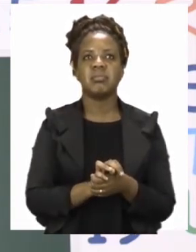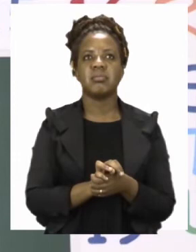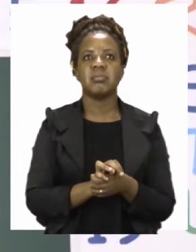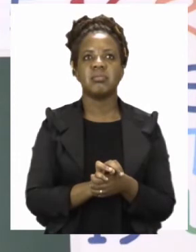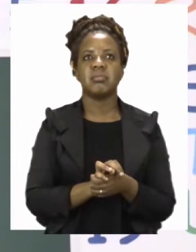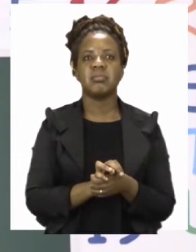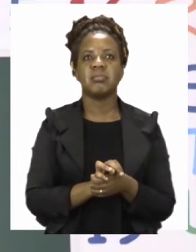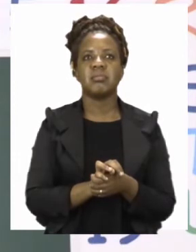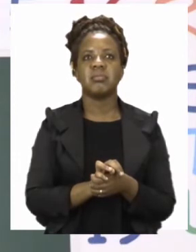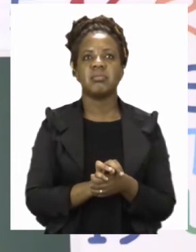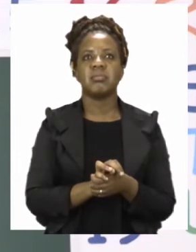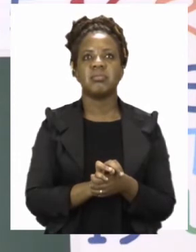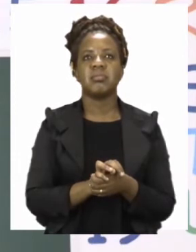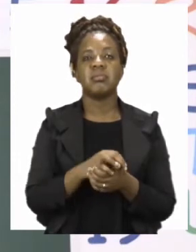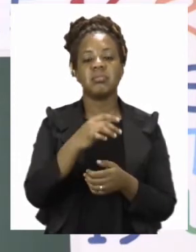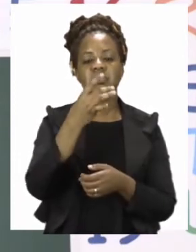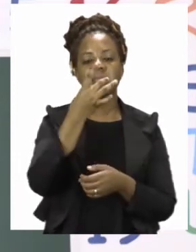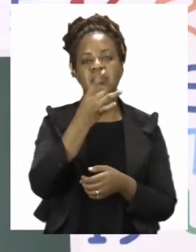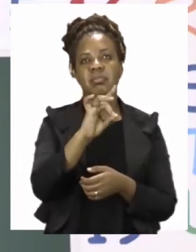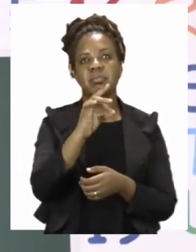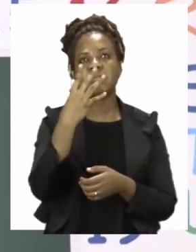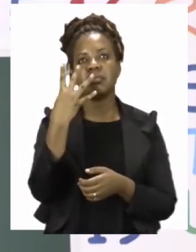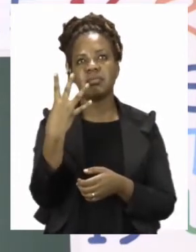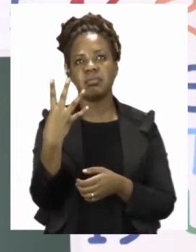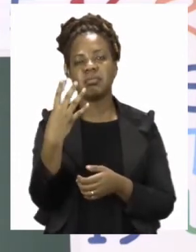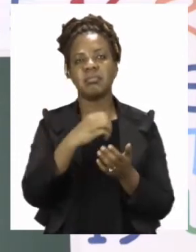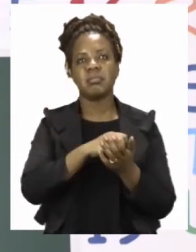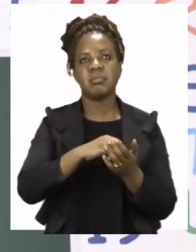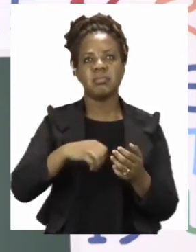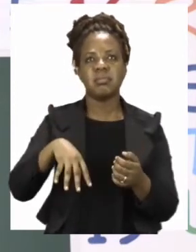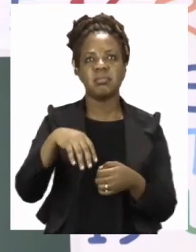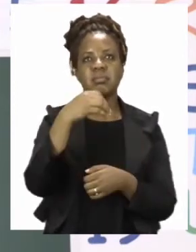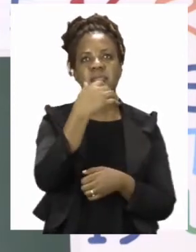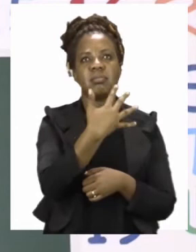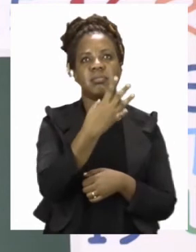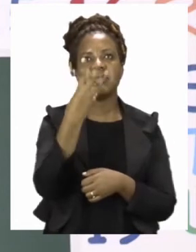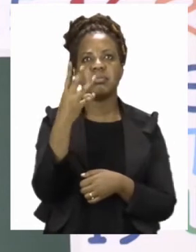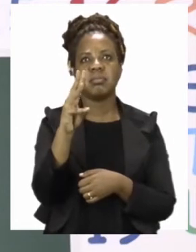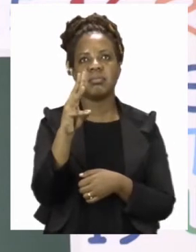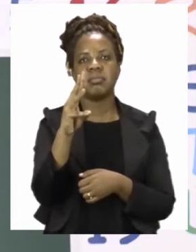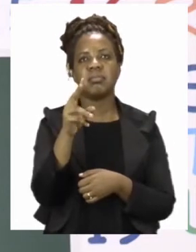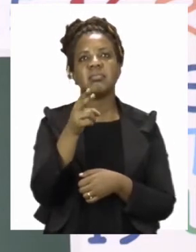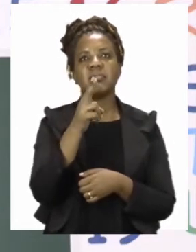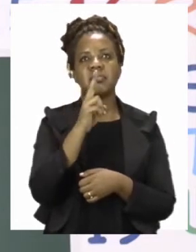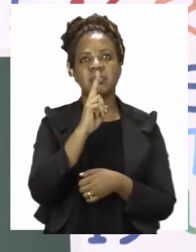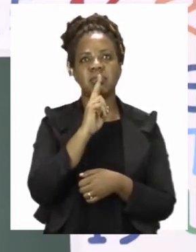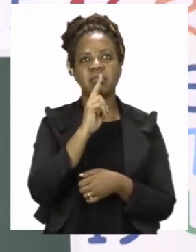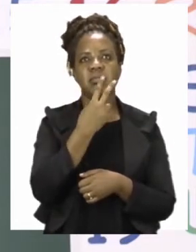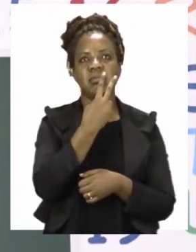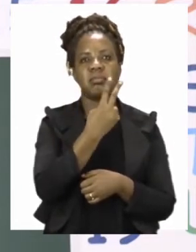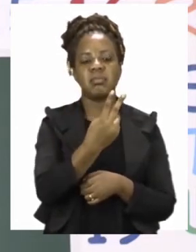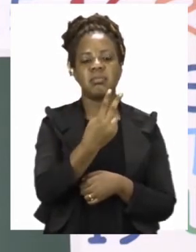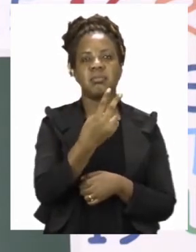have. We have 1, 2, 3, 4, 5, 6,